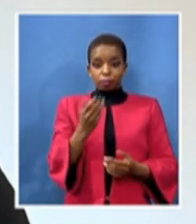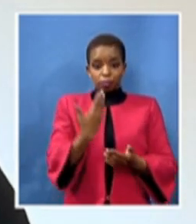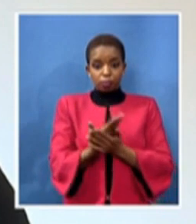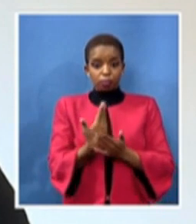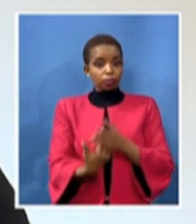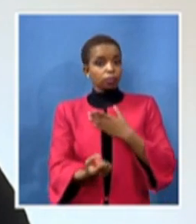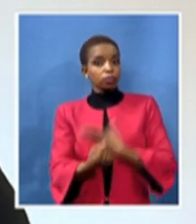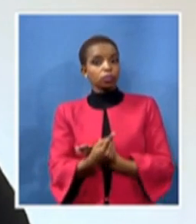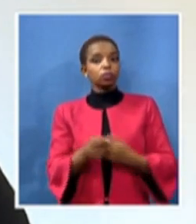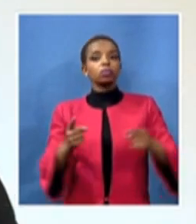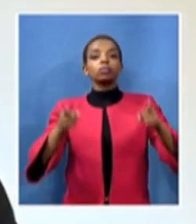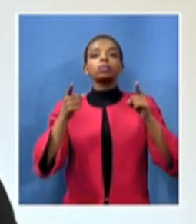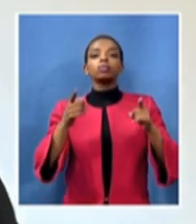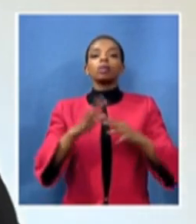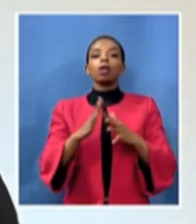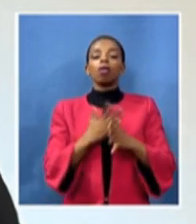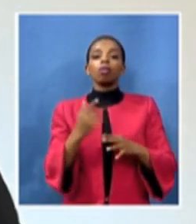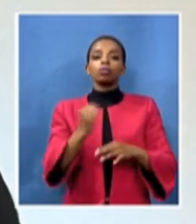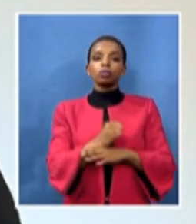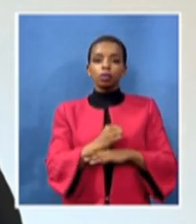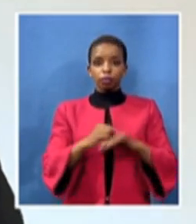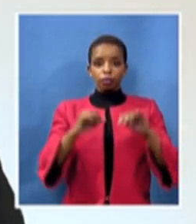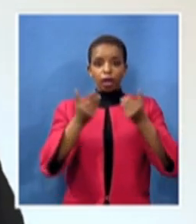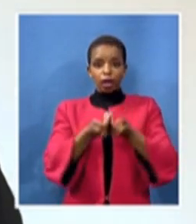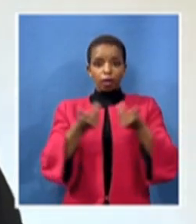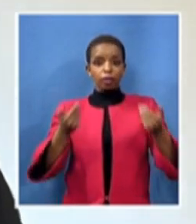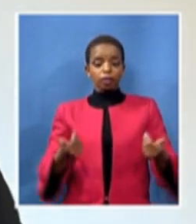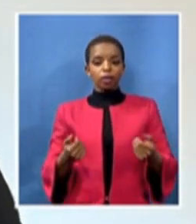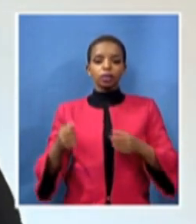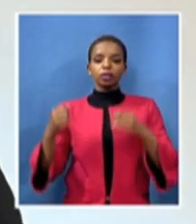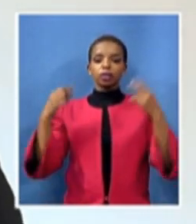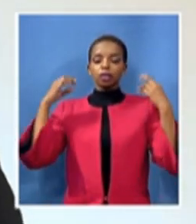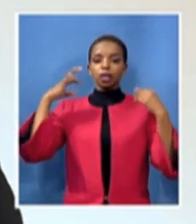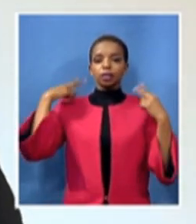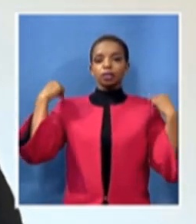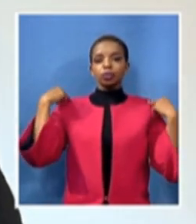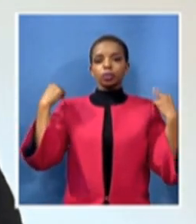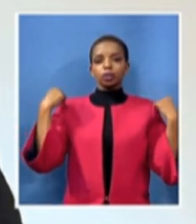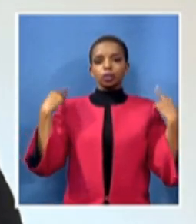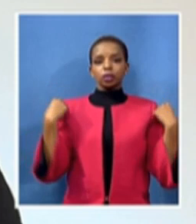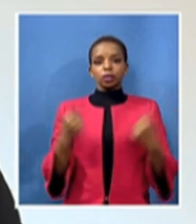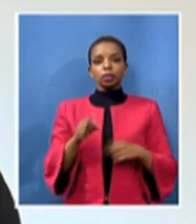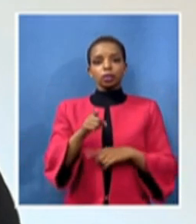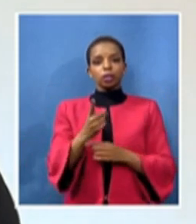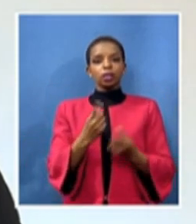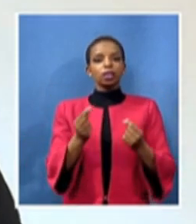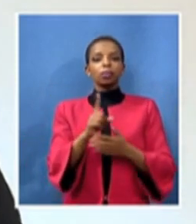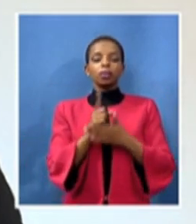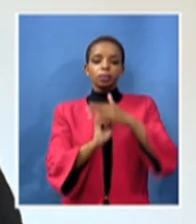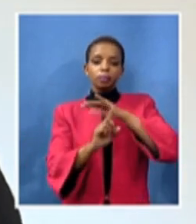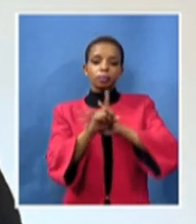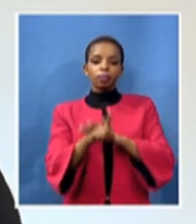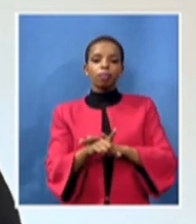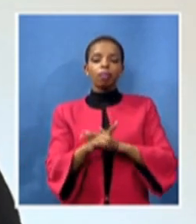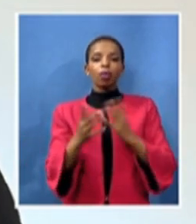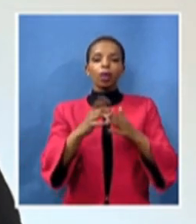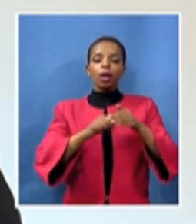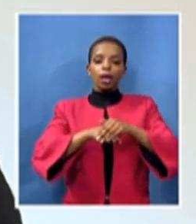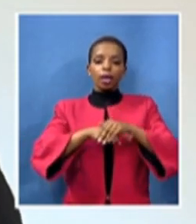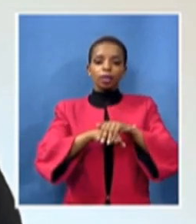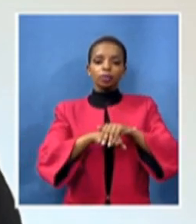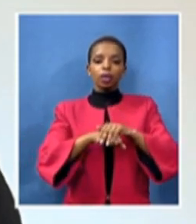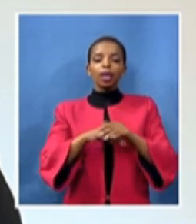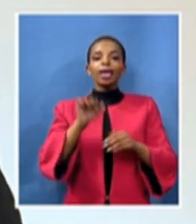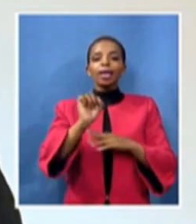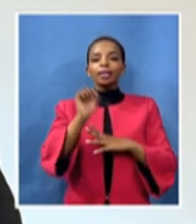was confronted with. So he went into exile where his name was already lodged in history. This is evident by